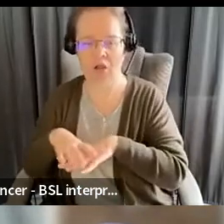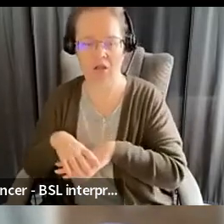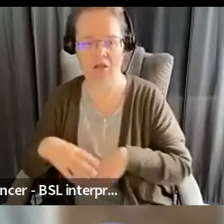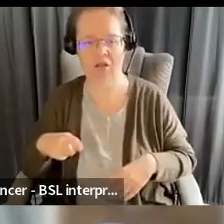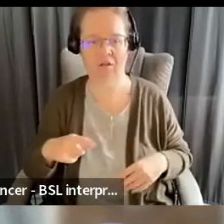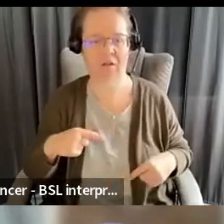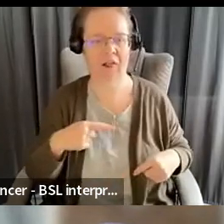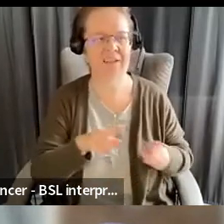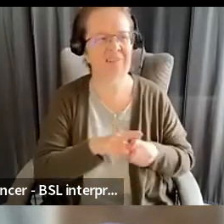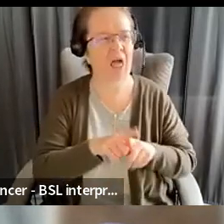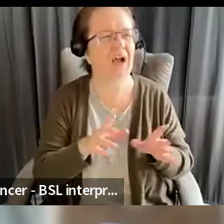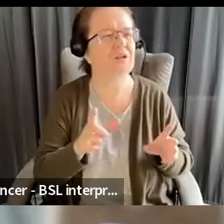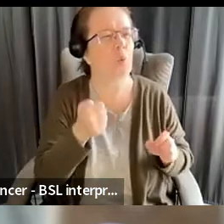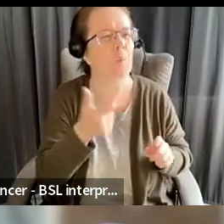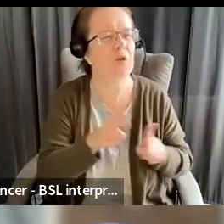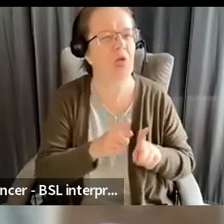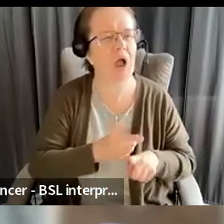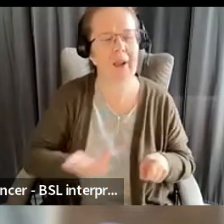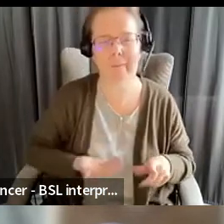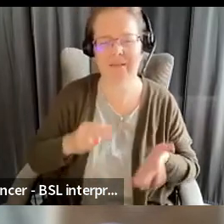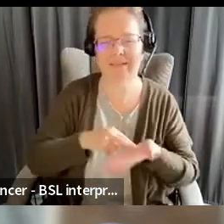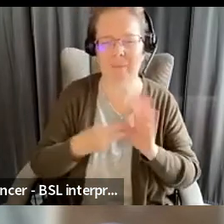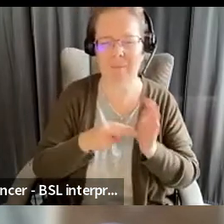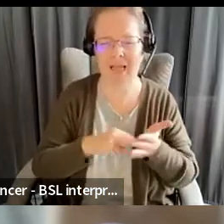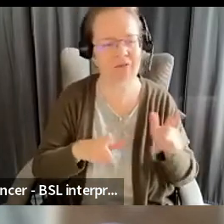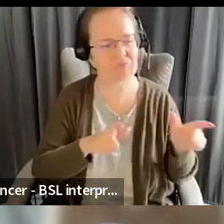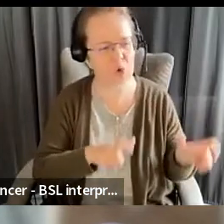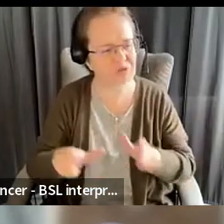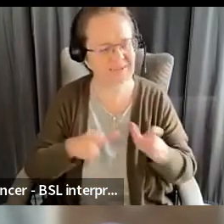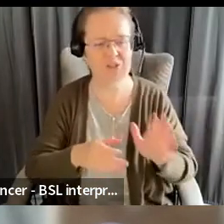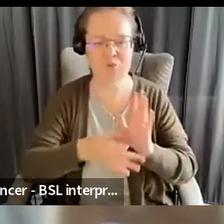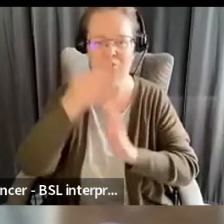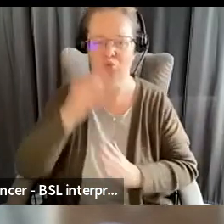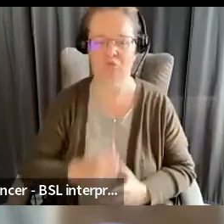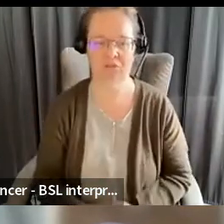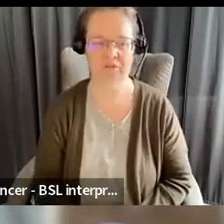like a business plan in terms of that continuous improvement, please.